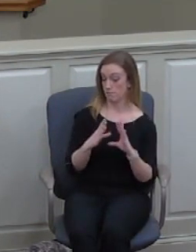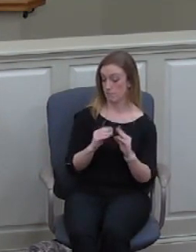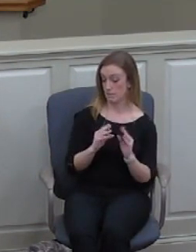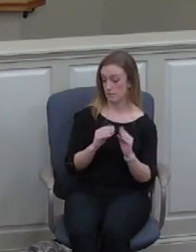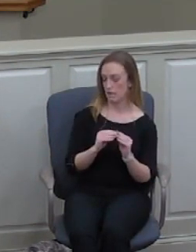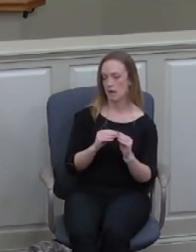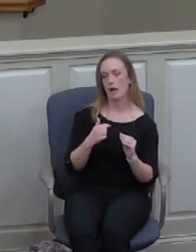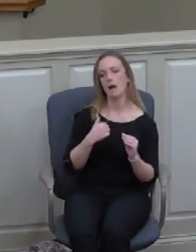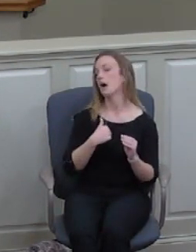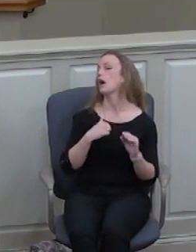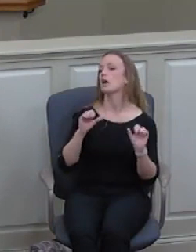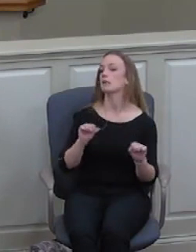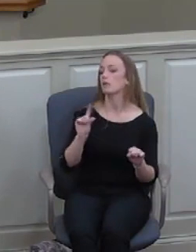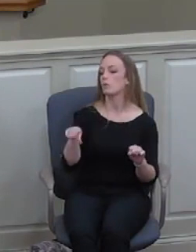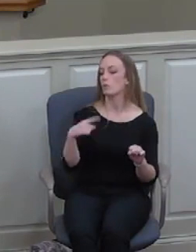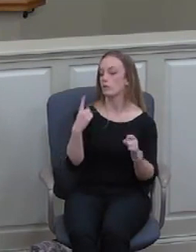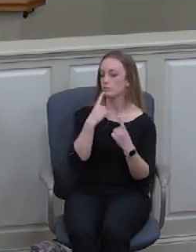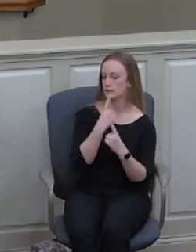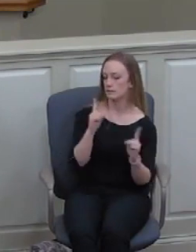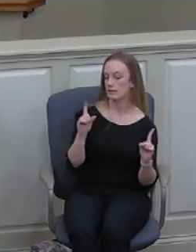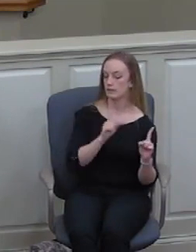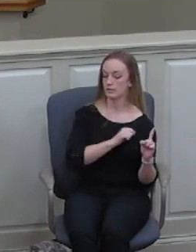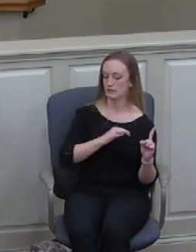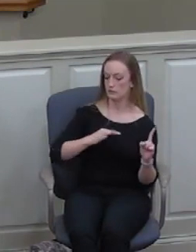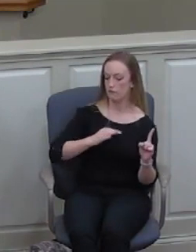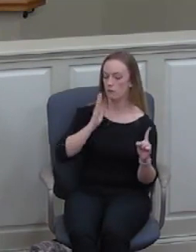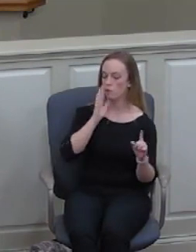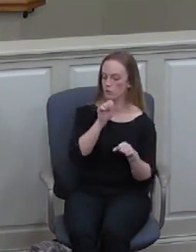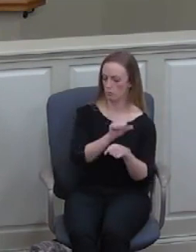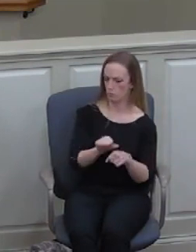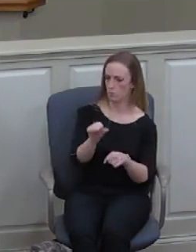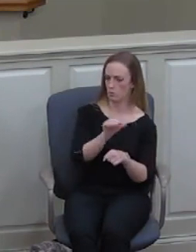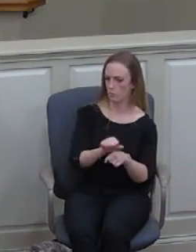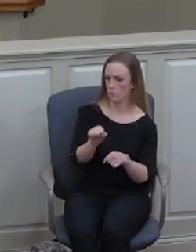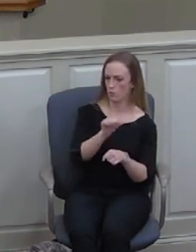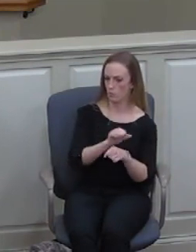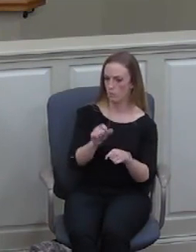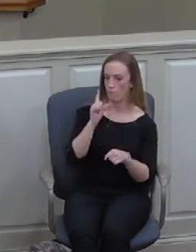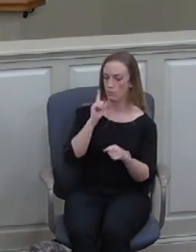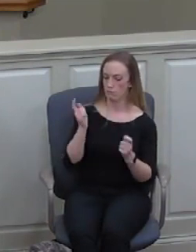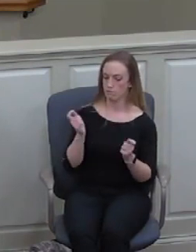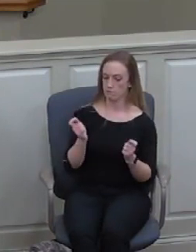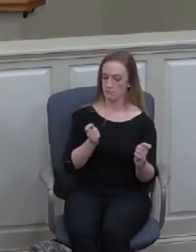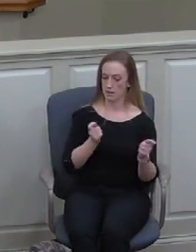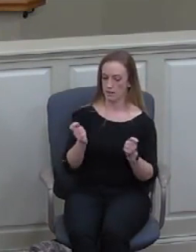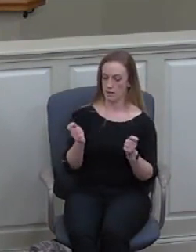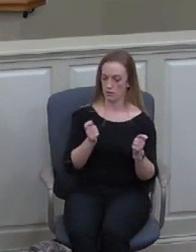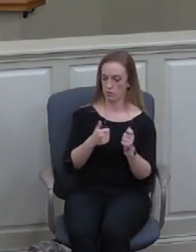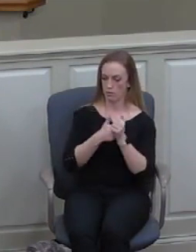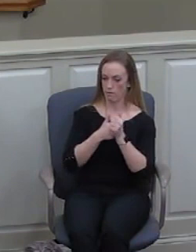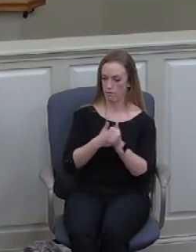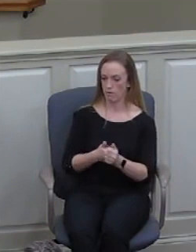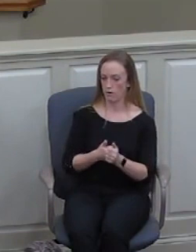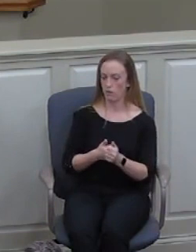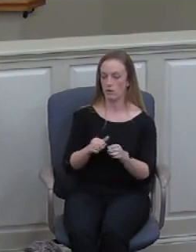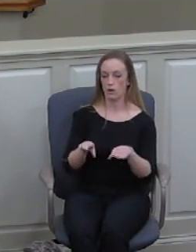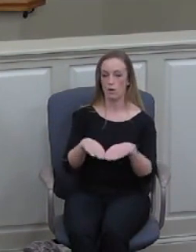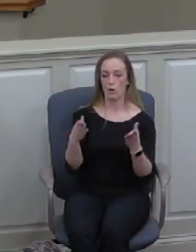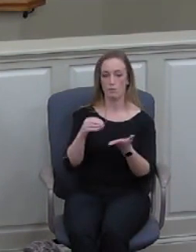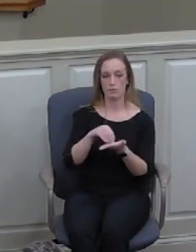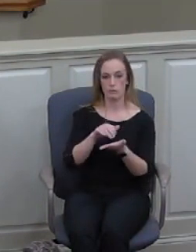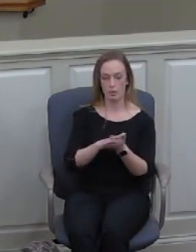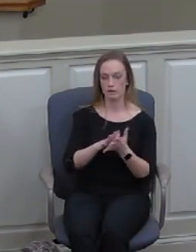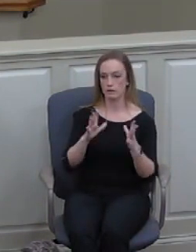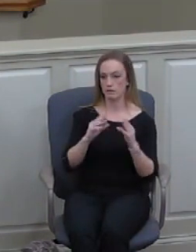can only state that staff will work to manage in the spirit of the open records and meeting